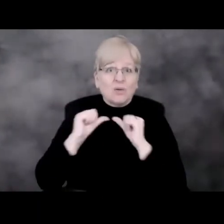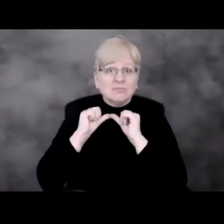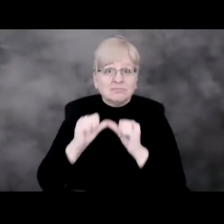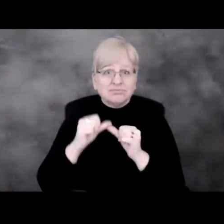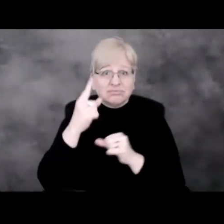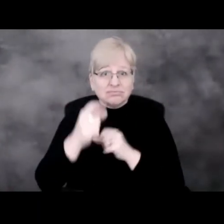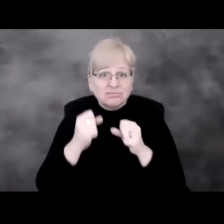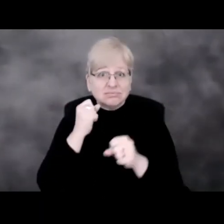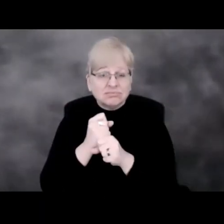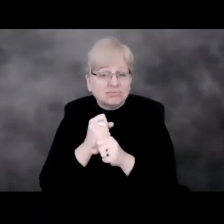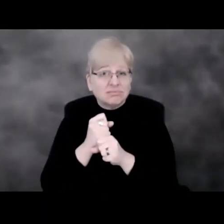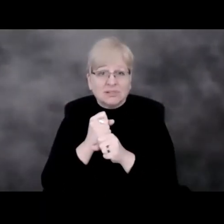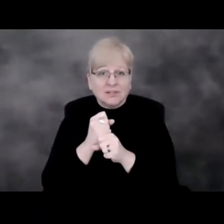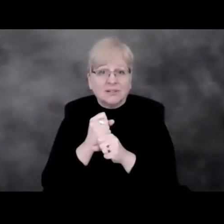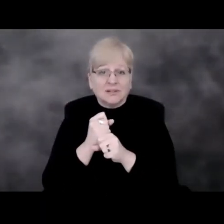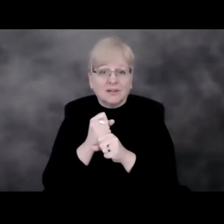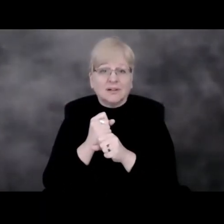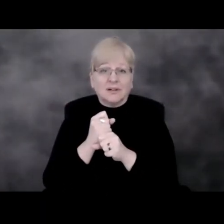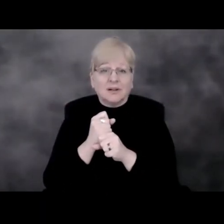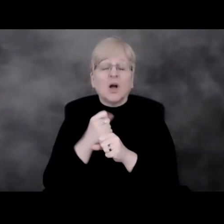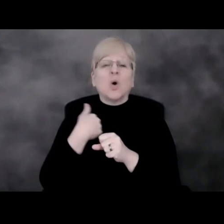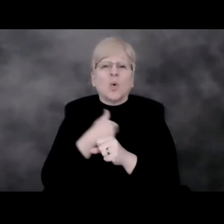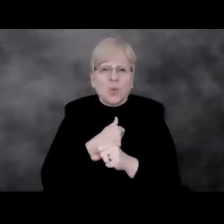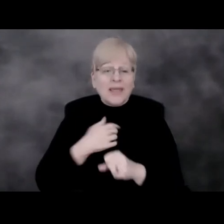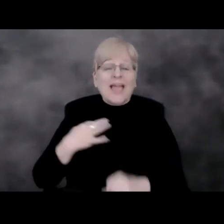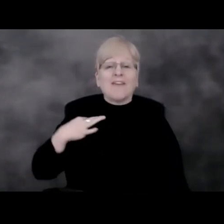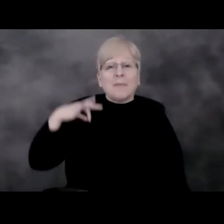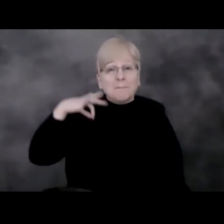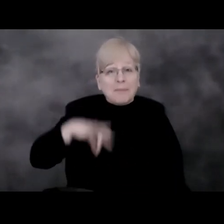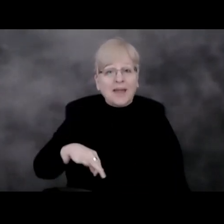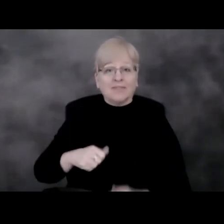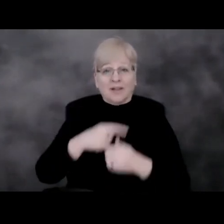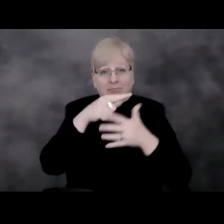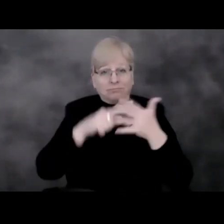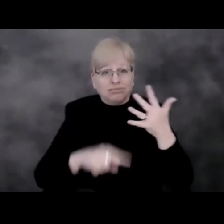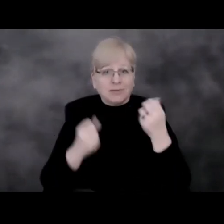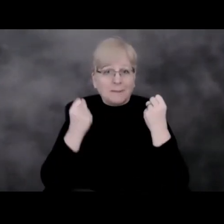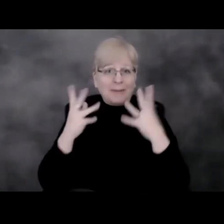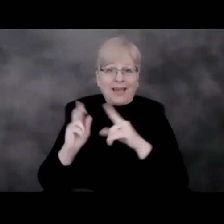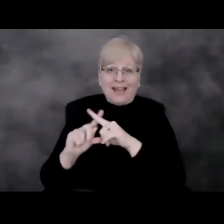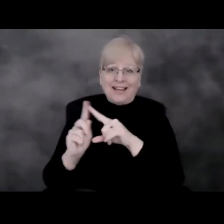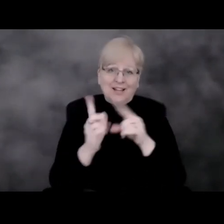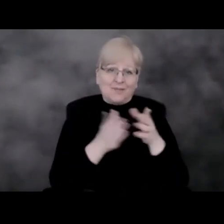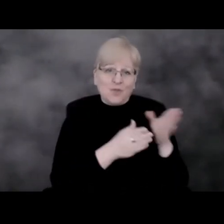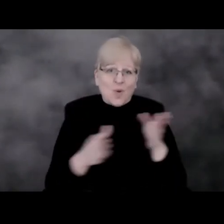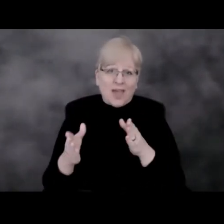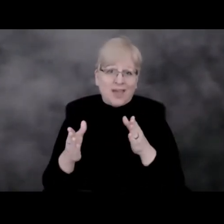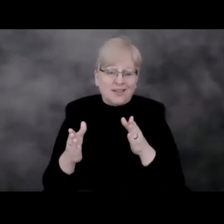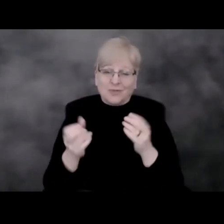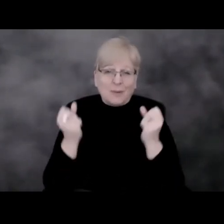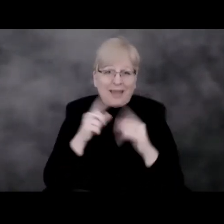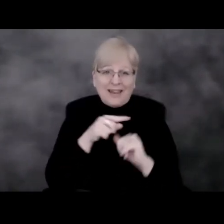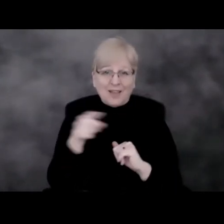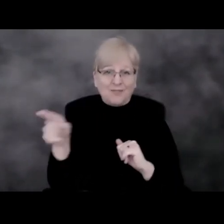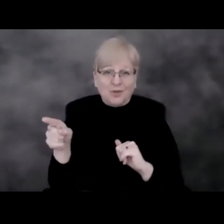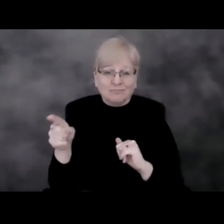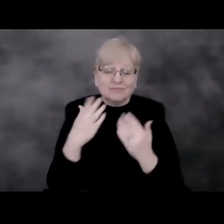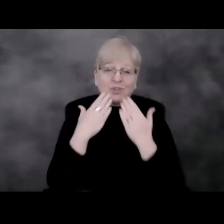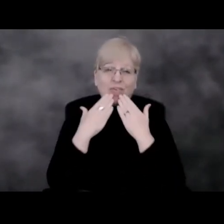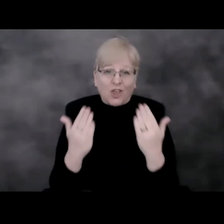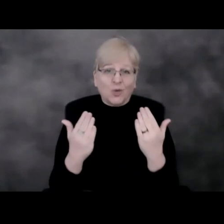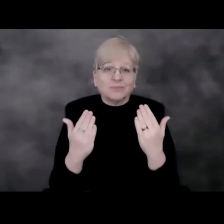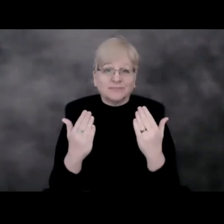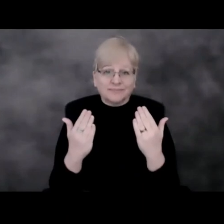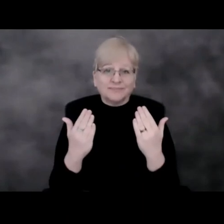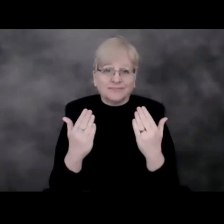we've benefited in so many ways by so many of you. So thank you, and we hope